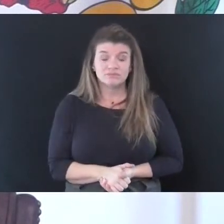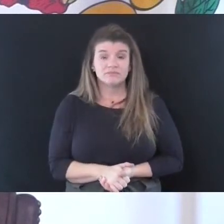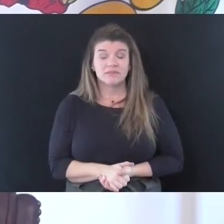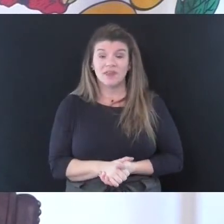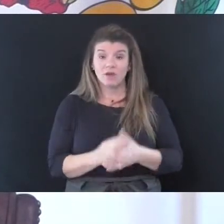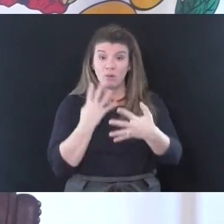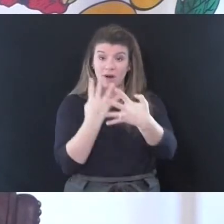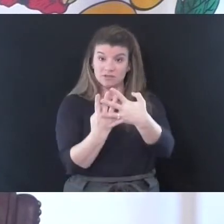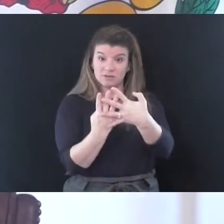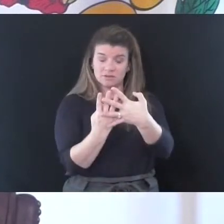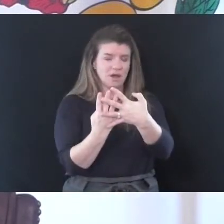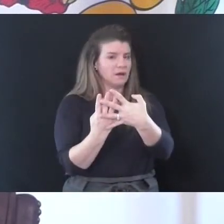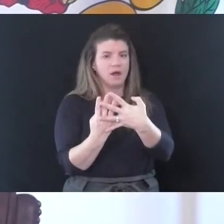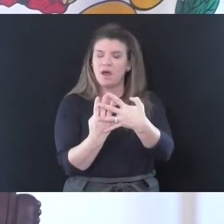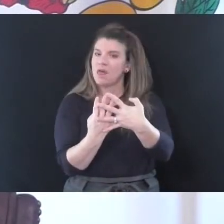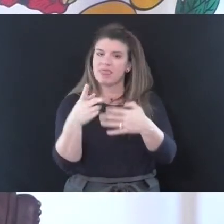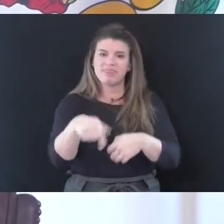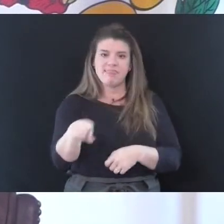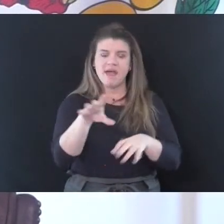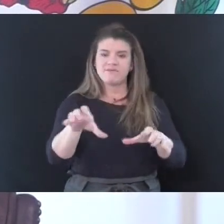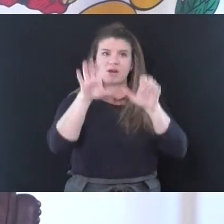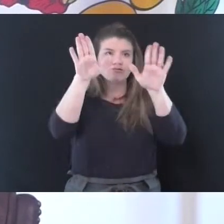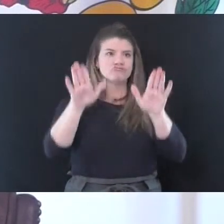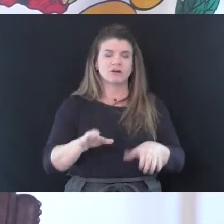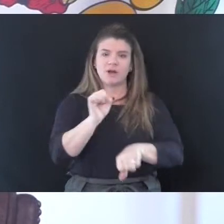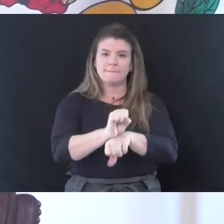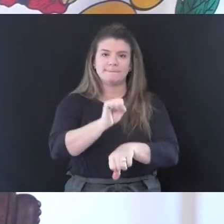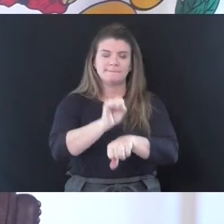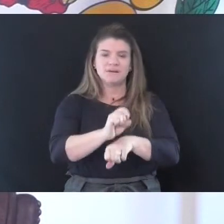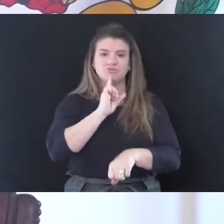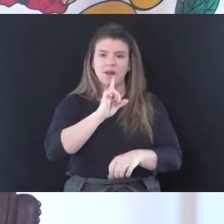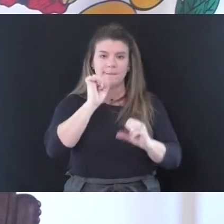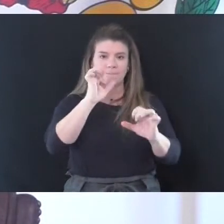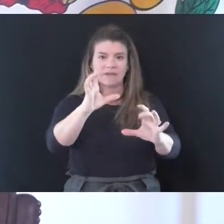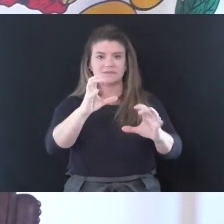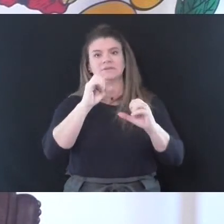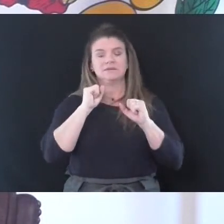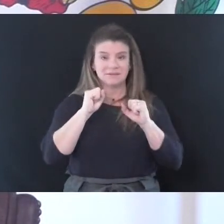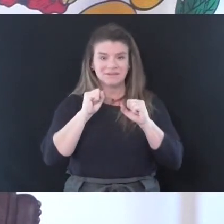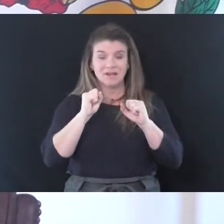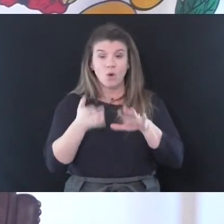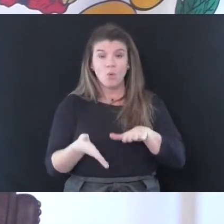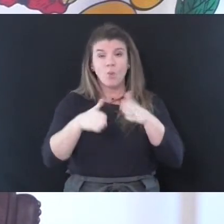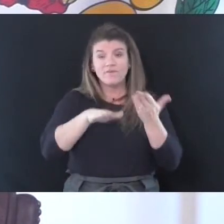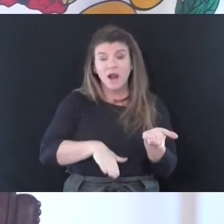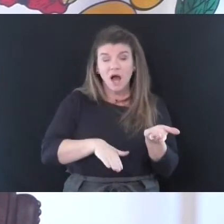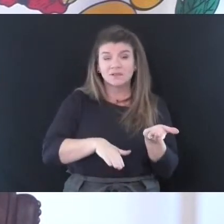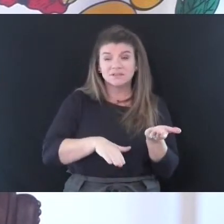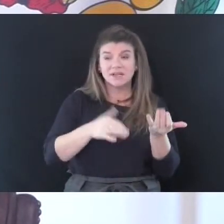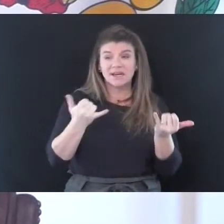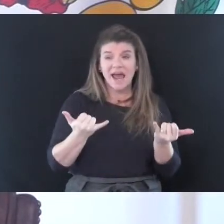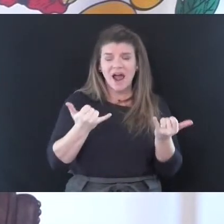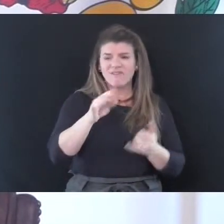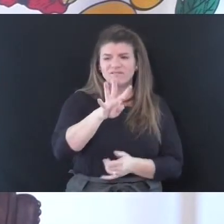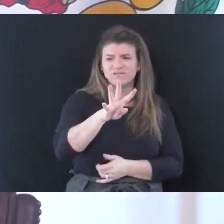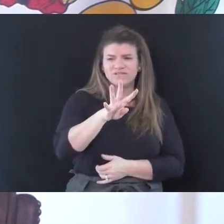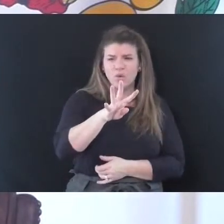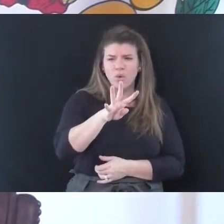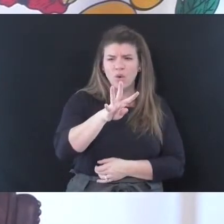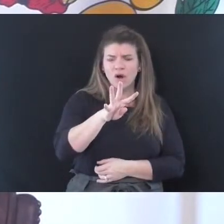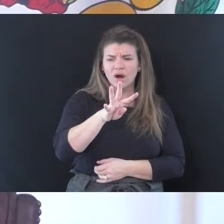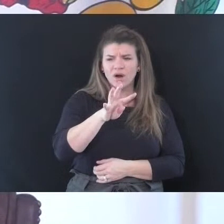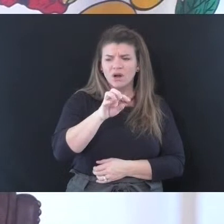corrections standpoint, what a job corrections has done. It's amazing beyond belief. I think we've lost 4 or 5, and